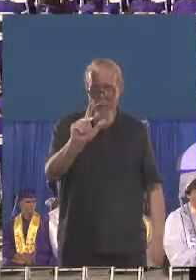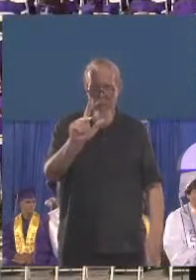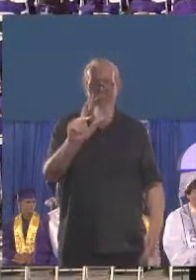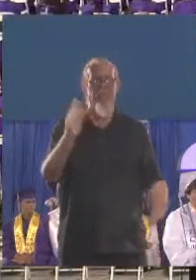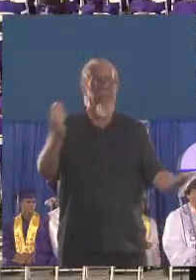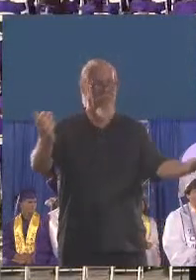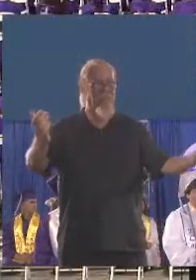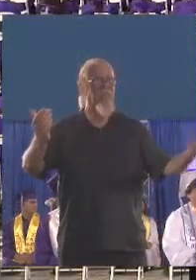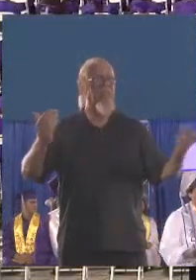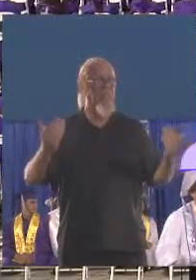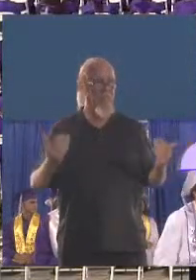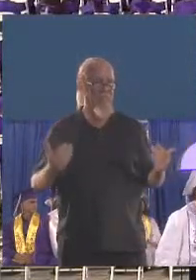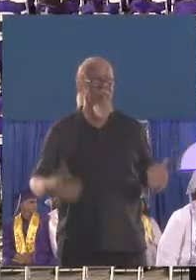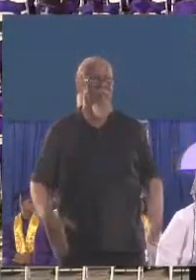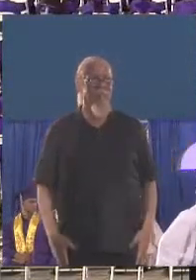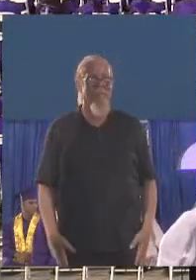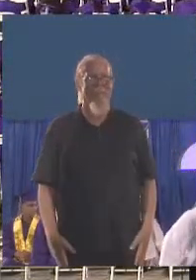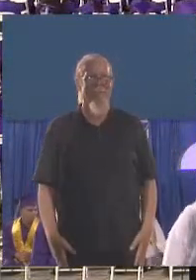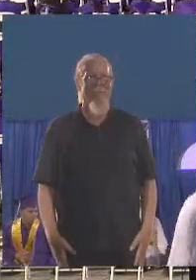forward.